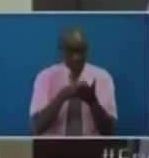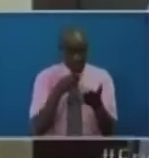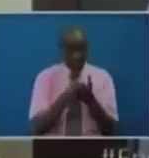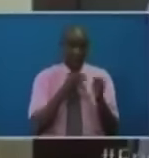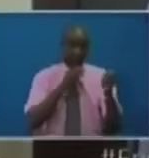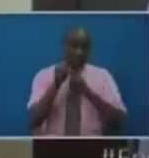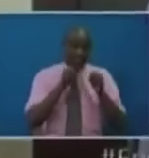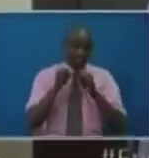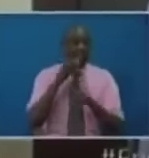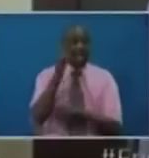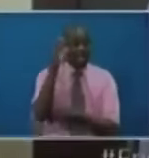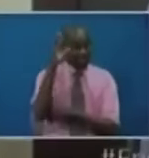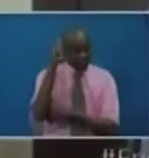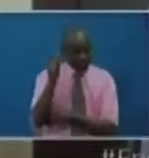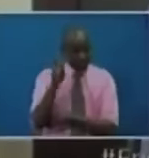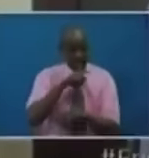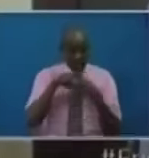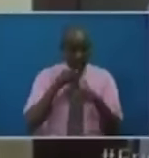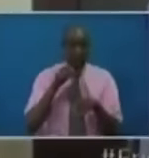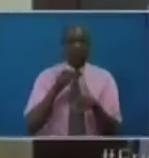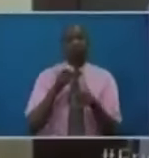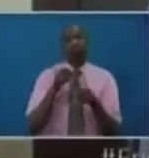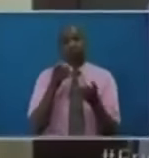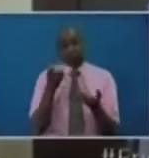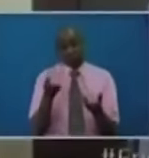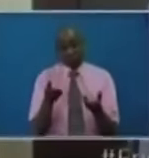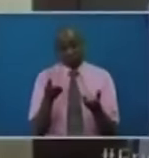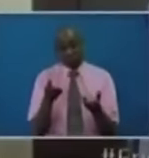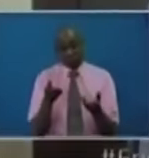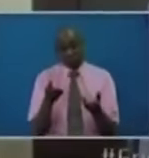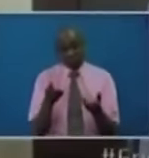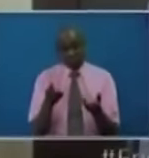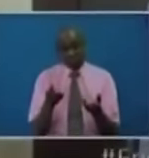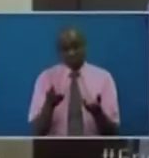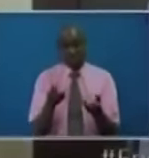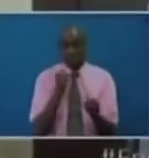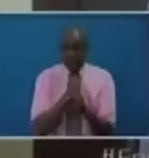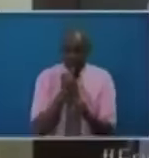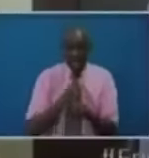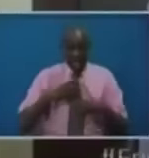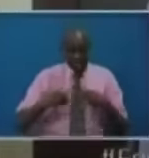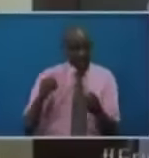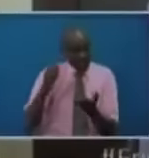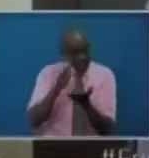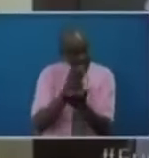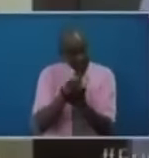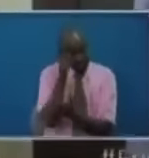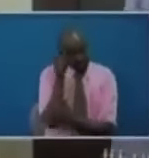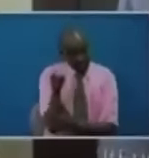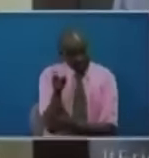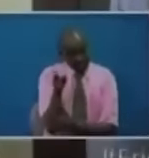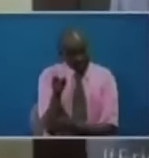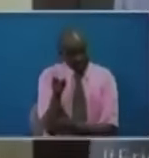Management Act on the sensitive functions. The Health Department is still